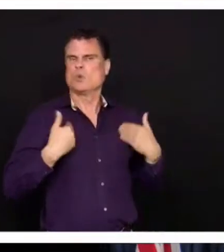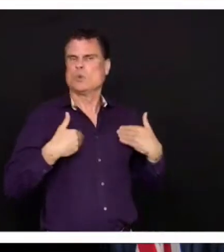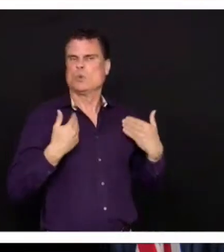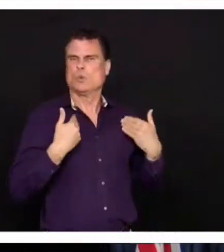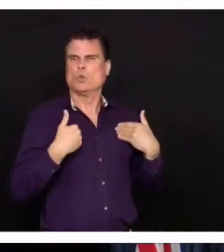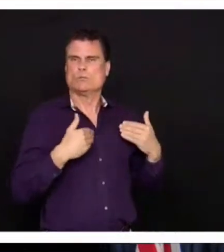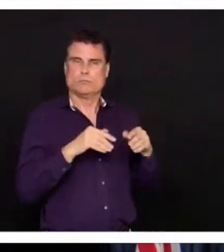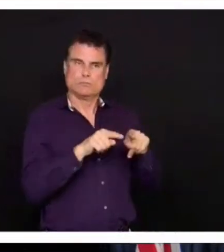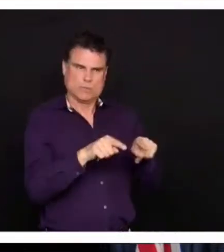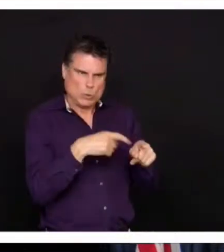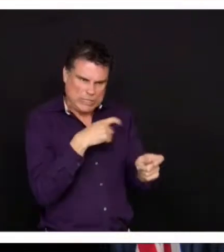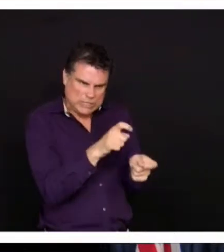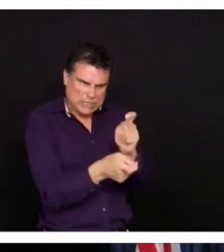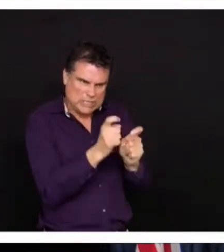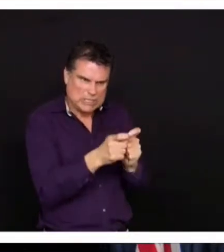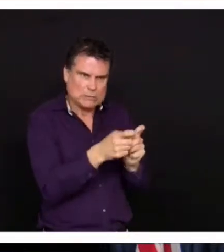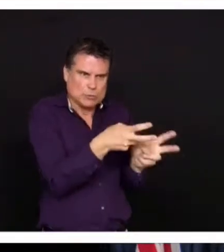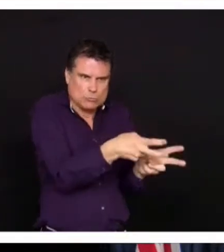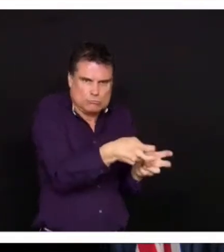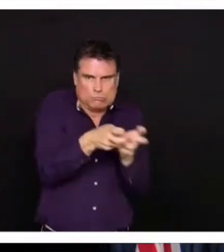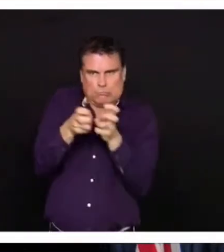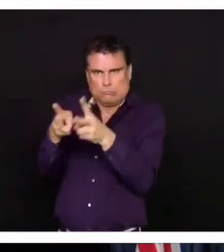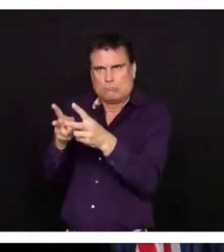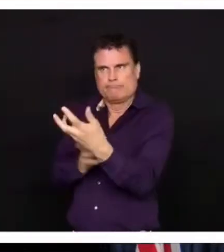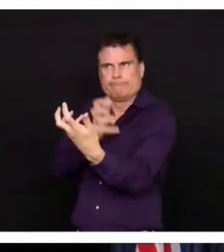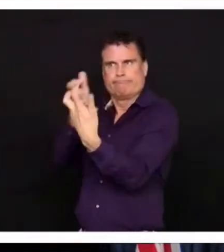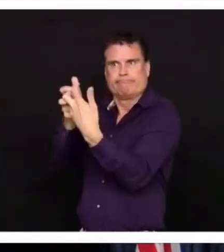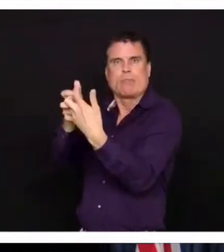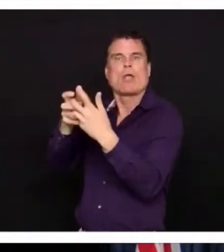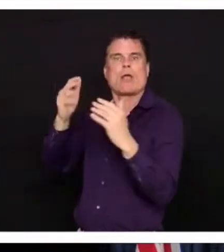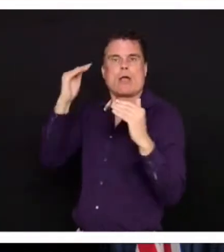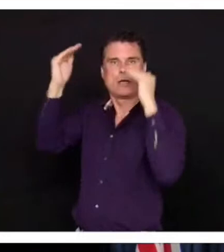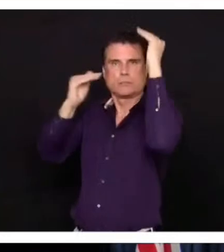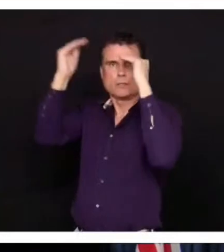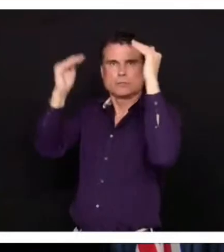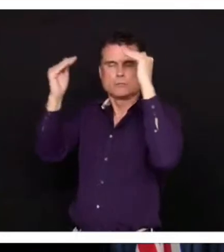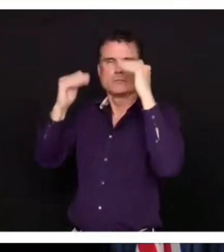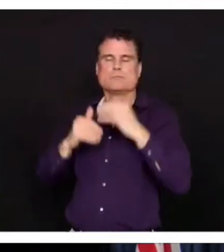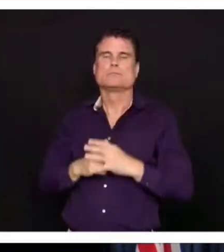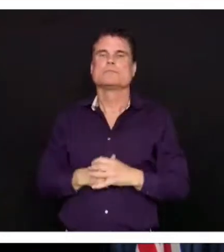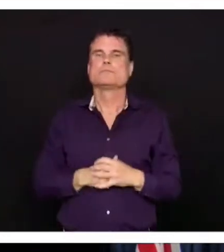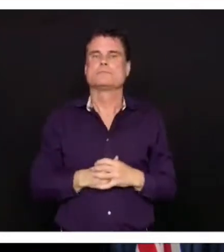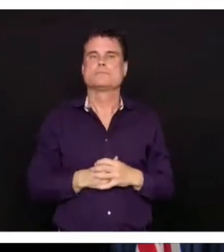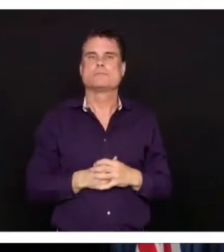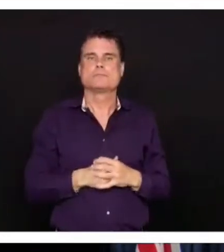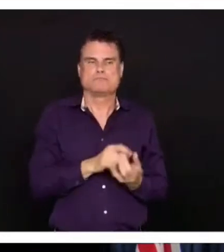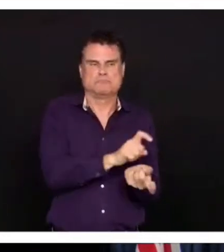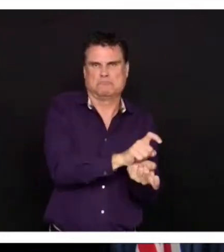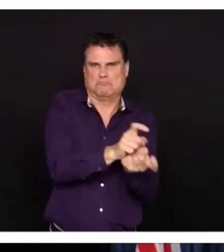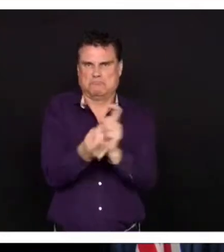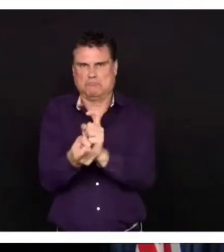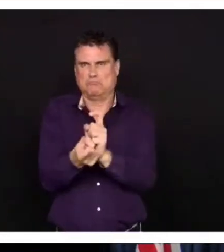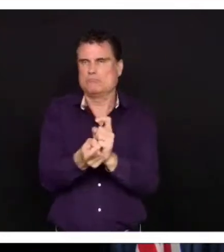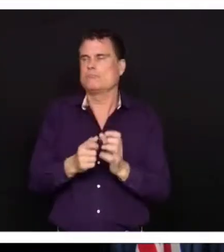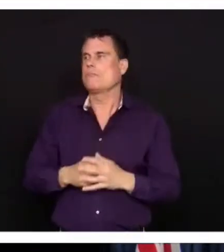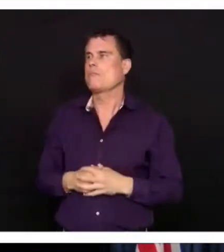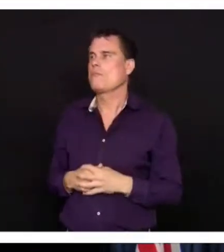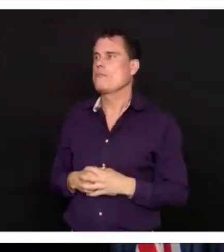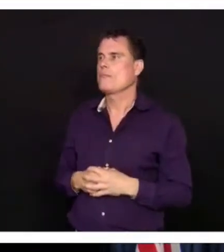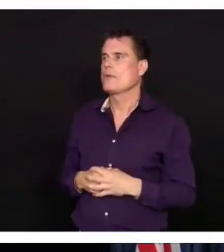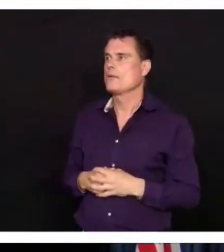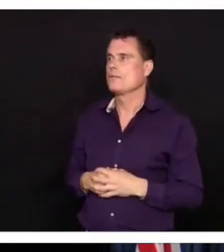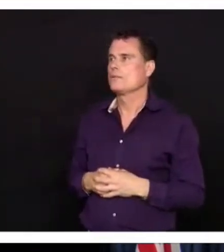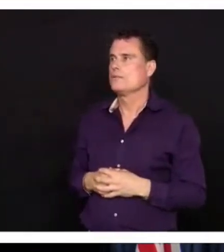of the new ventilators we've obtained and the refurbished ones we've obtained into the Interior Health Authority and the Northern Health Authority. We have